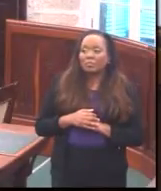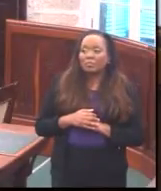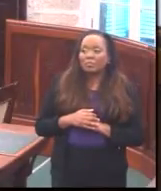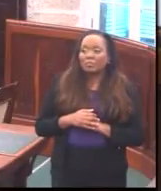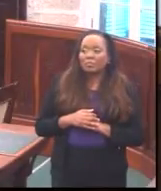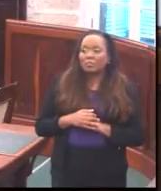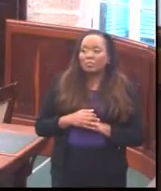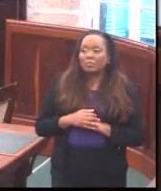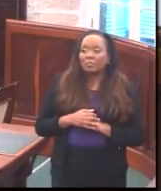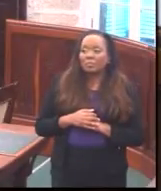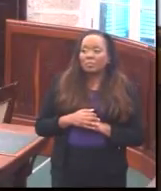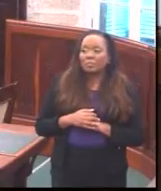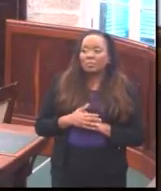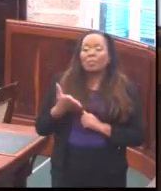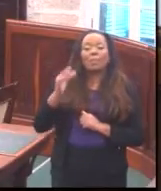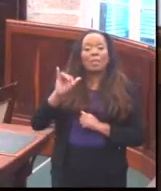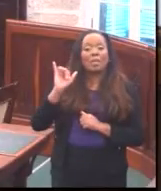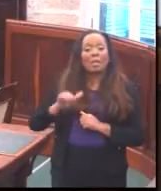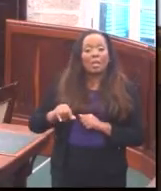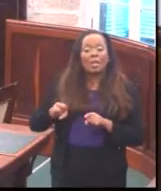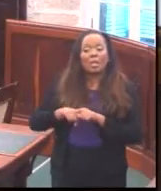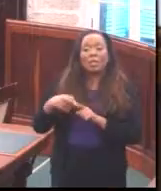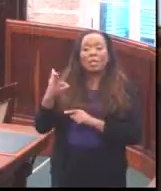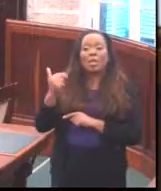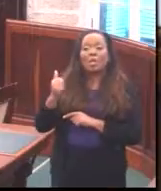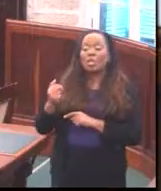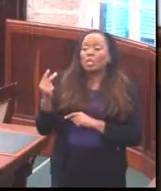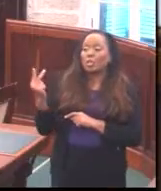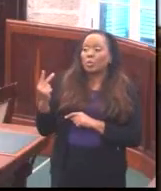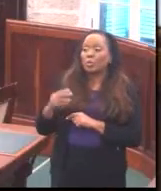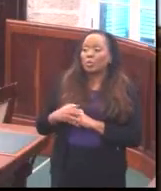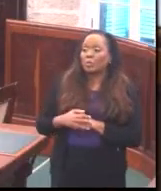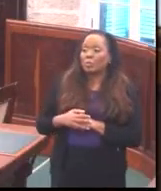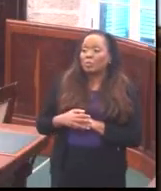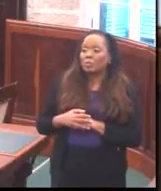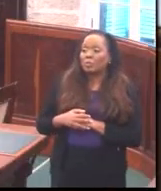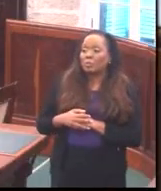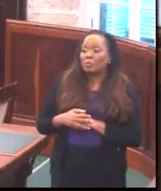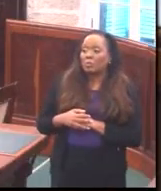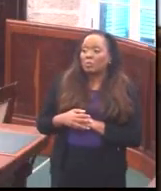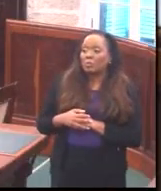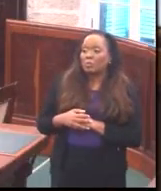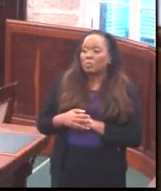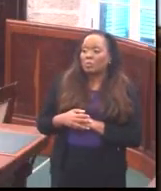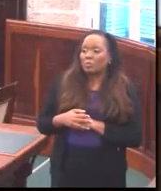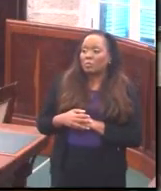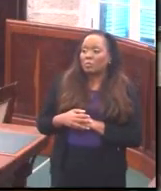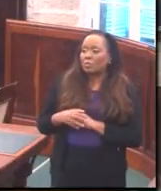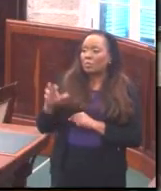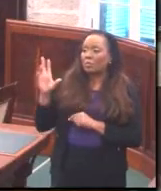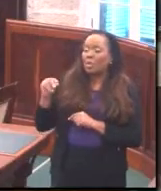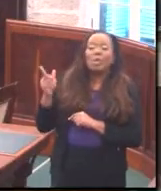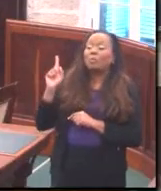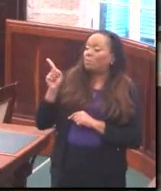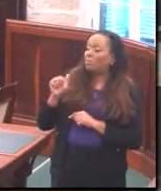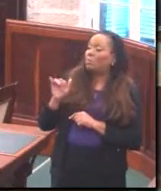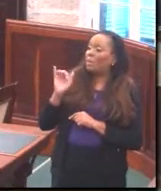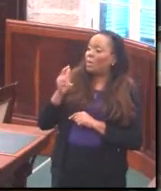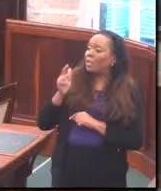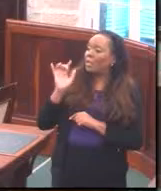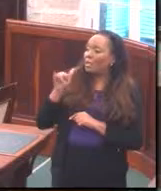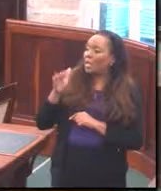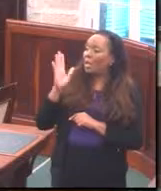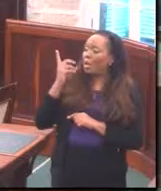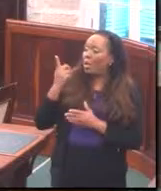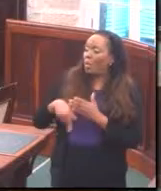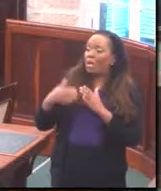section 13.2. In relation to two words. No. I beg your pardon, sir. Yes, sir. It's speaking to, yes, that's what it's confined